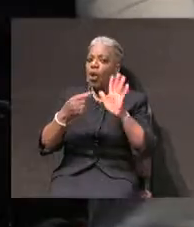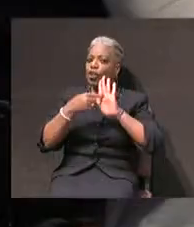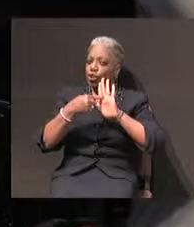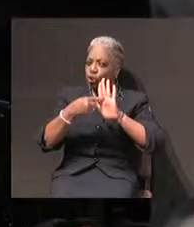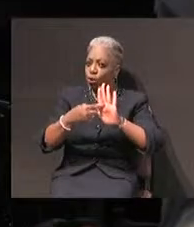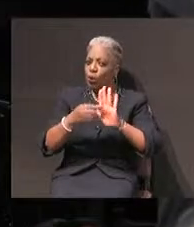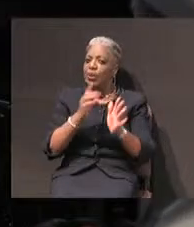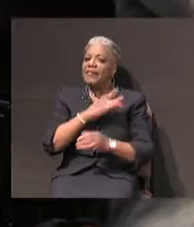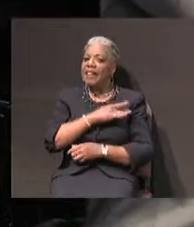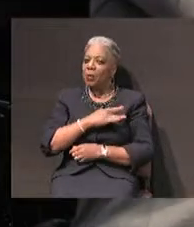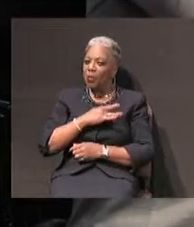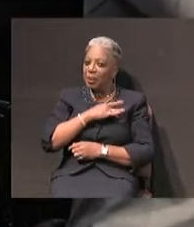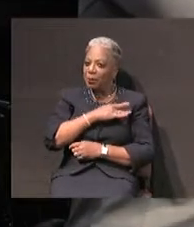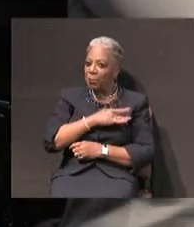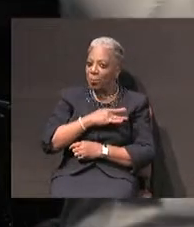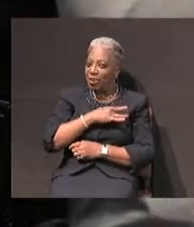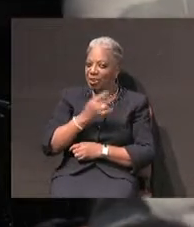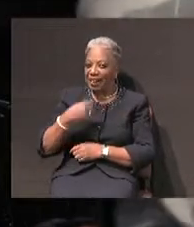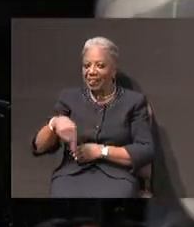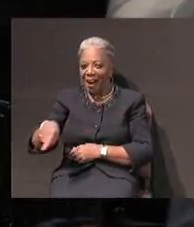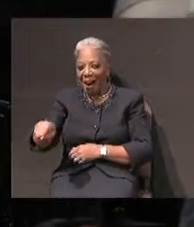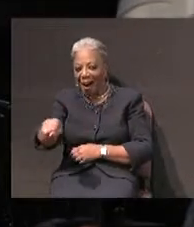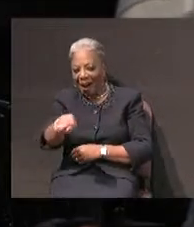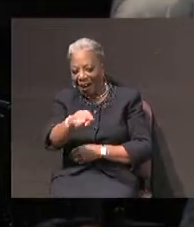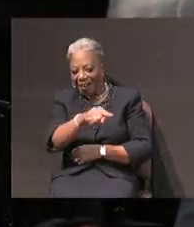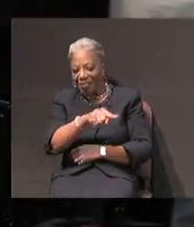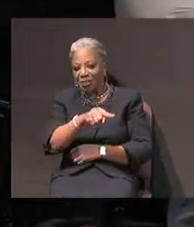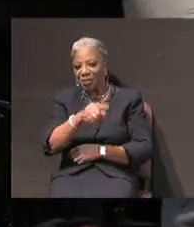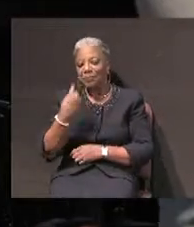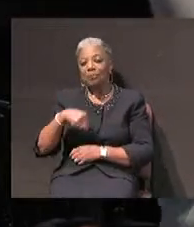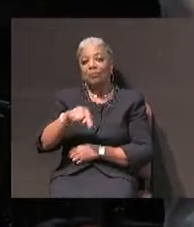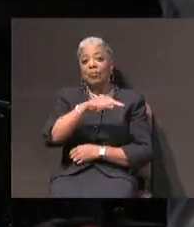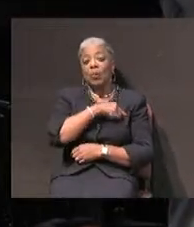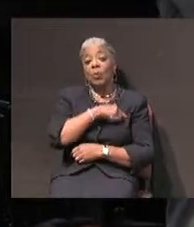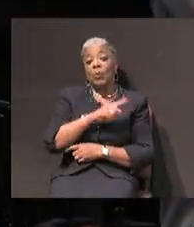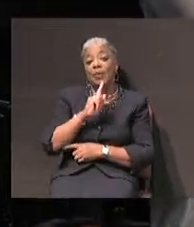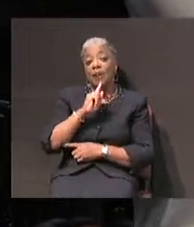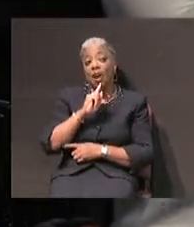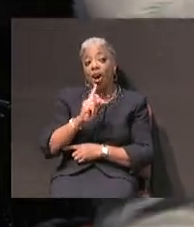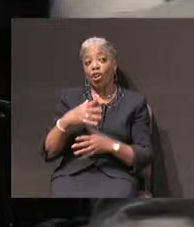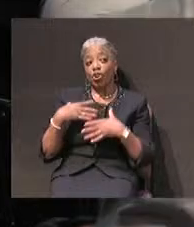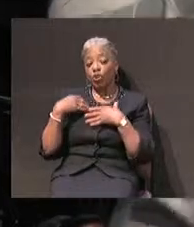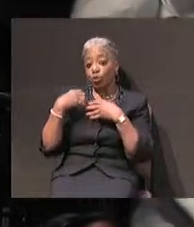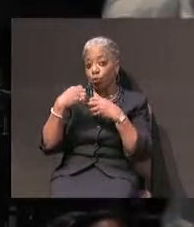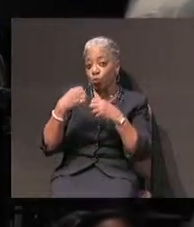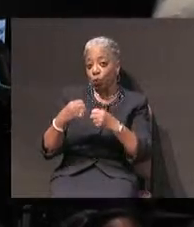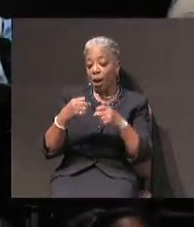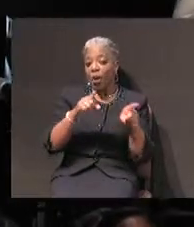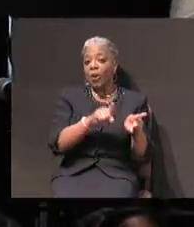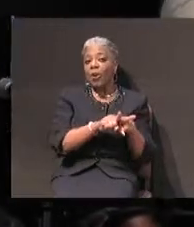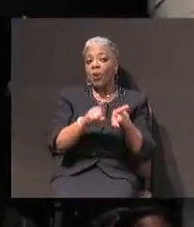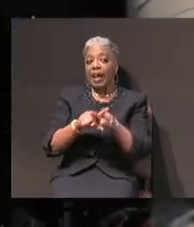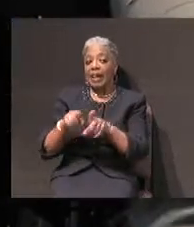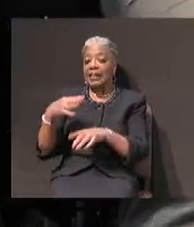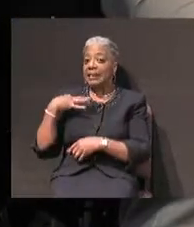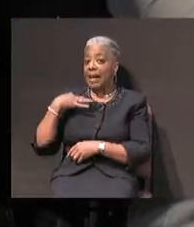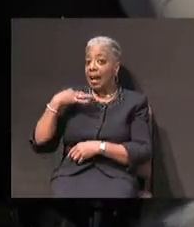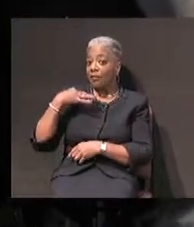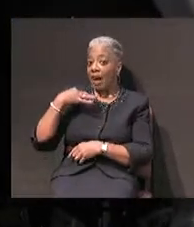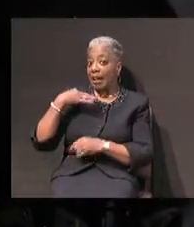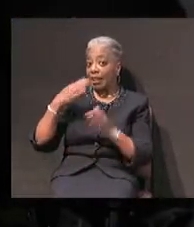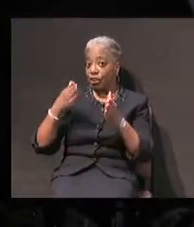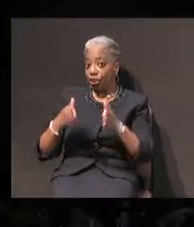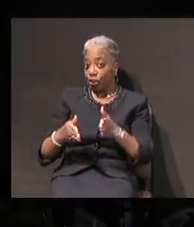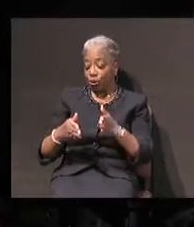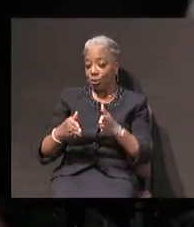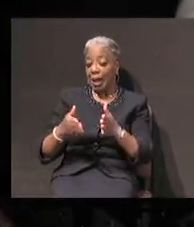are only appreciative of the volunteers, and we're only as strong as our volunteer ministry. So if you volunteer, you're a deacon, you're an usher,